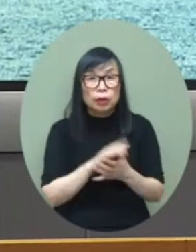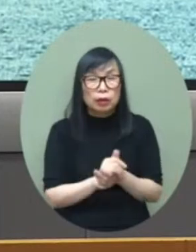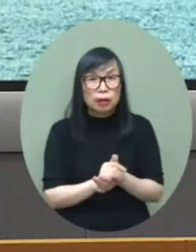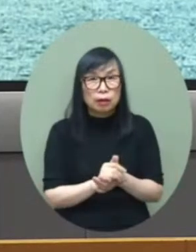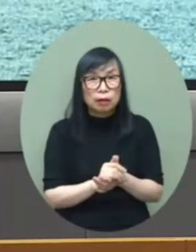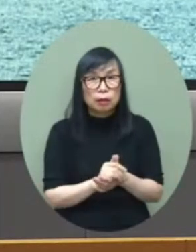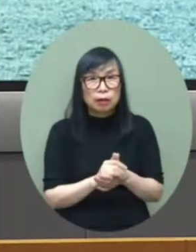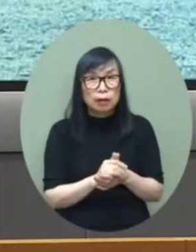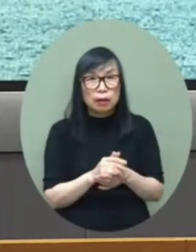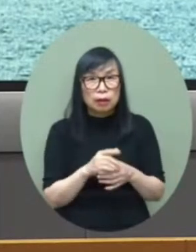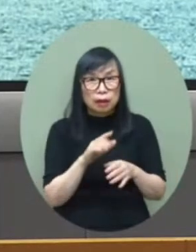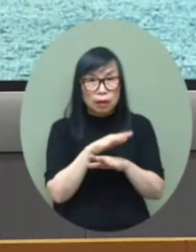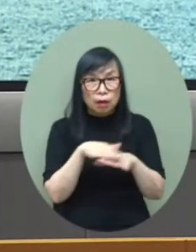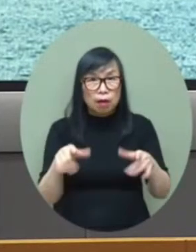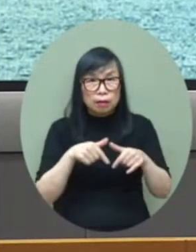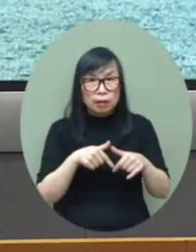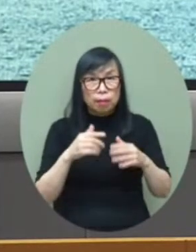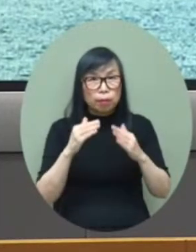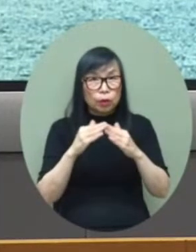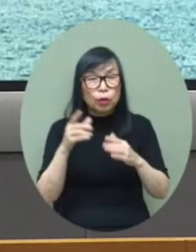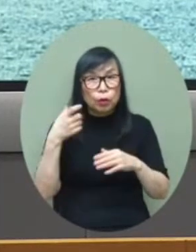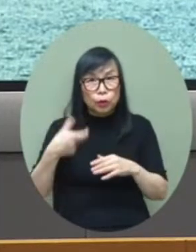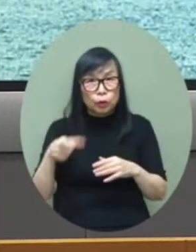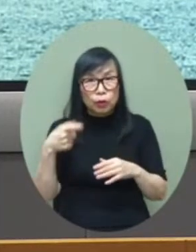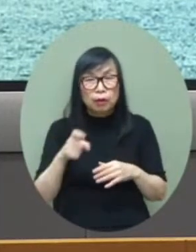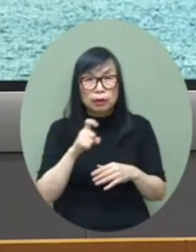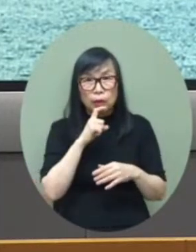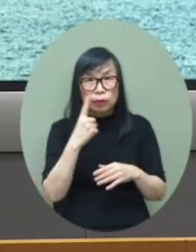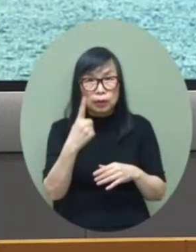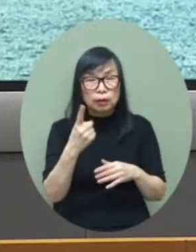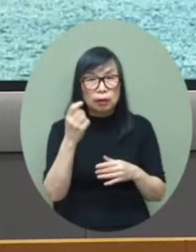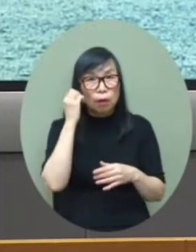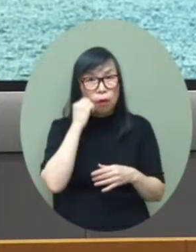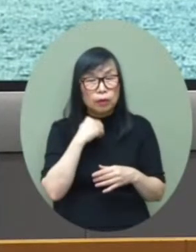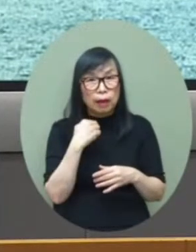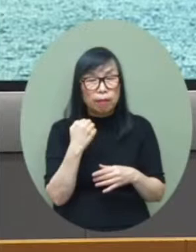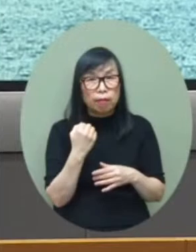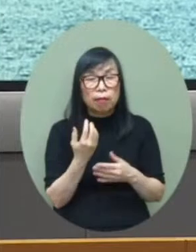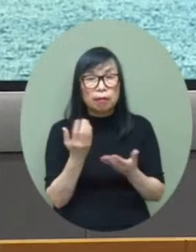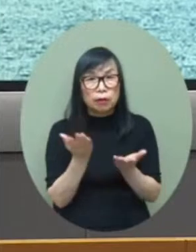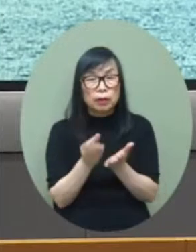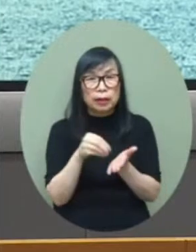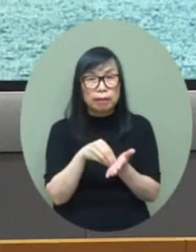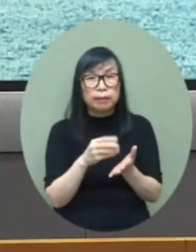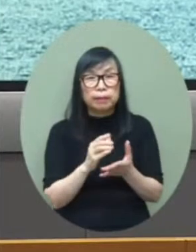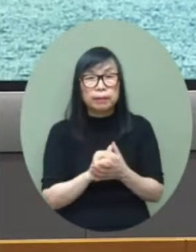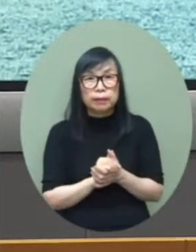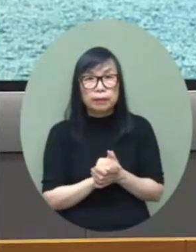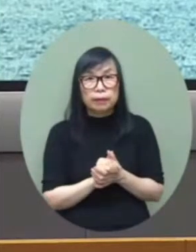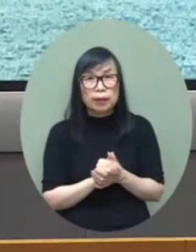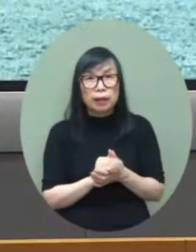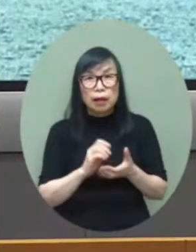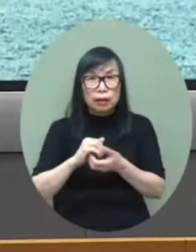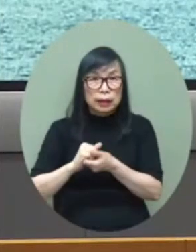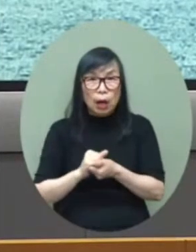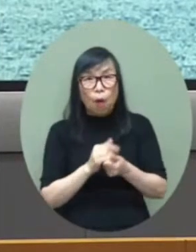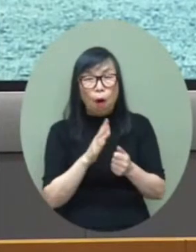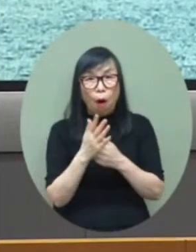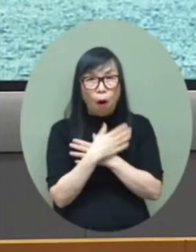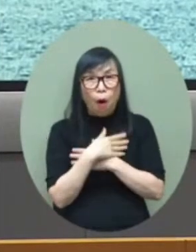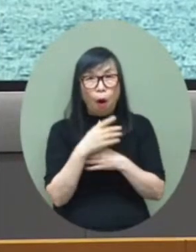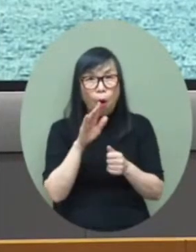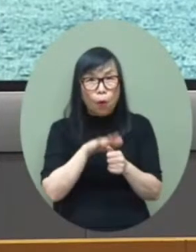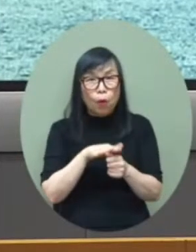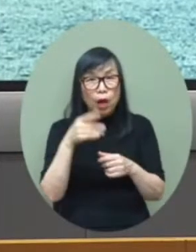confirmed and also 4 residents under quarantine. And in Yunnan, another 1 resident